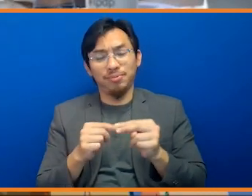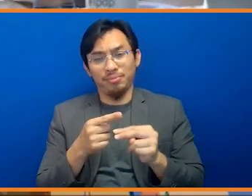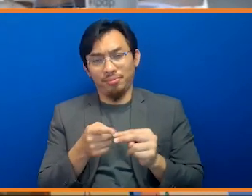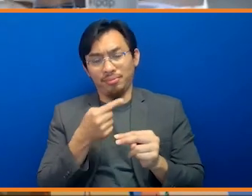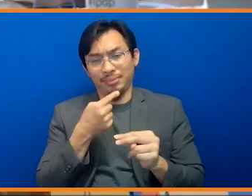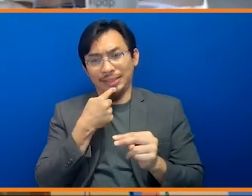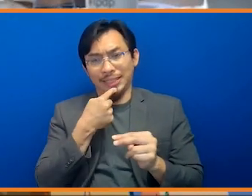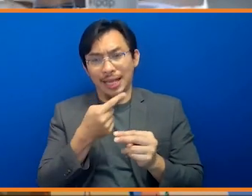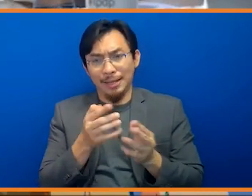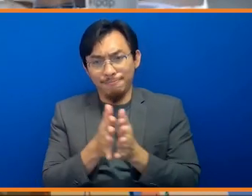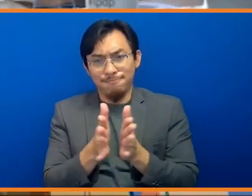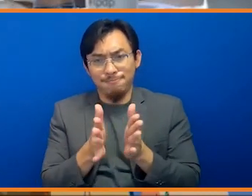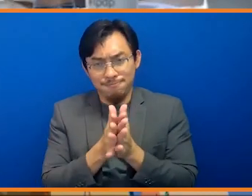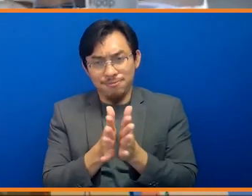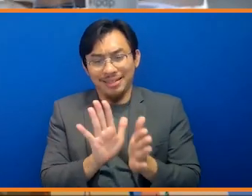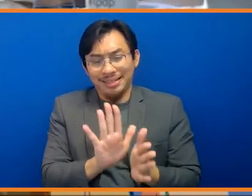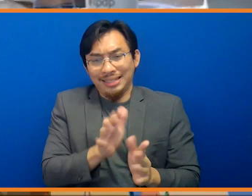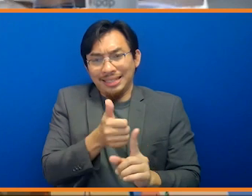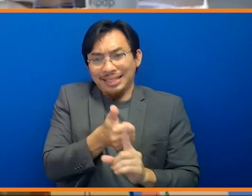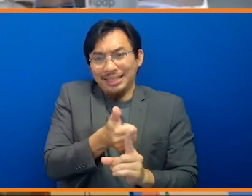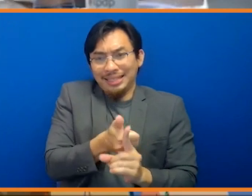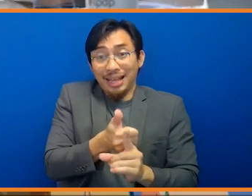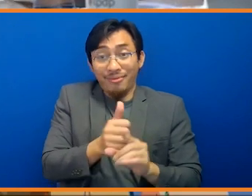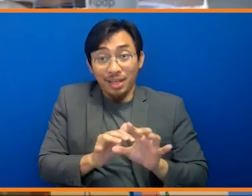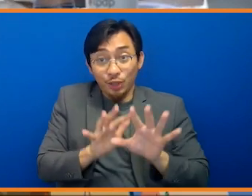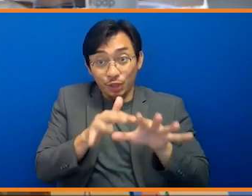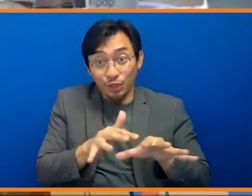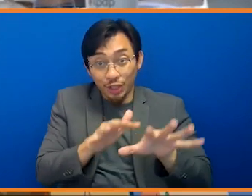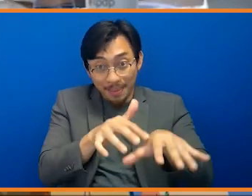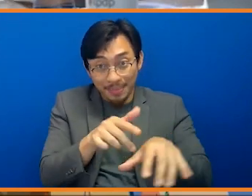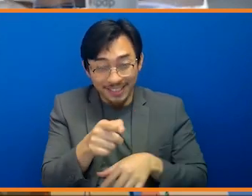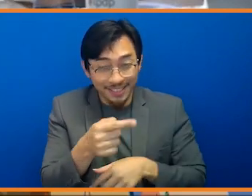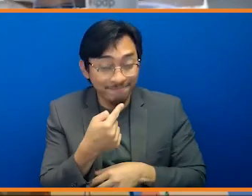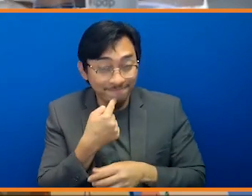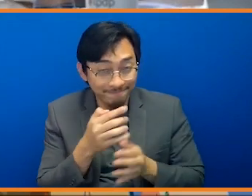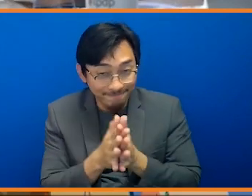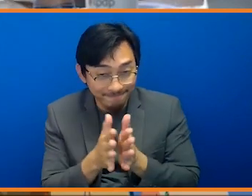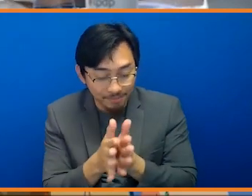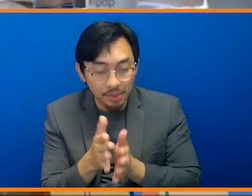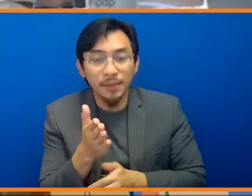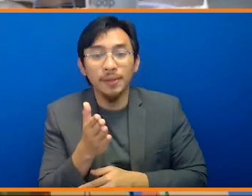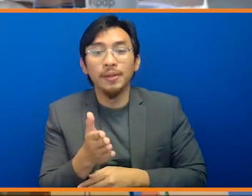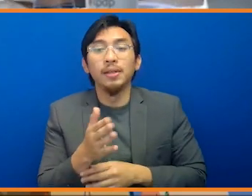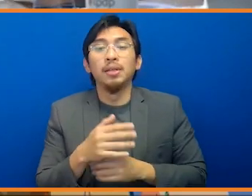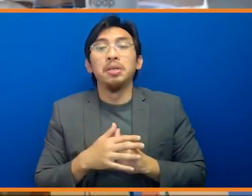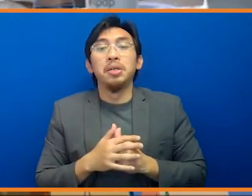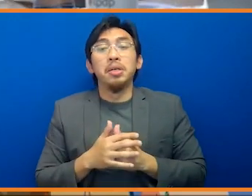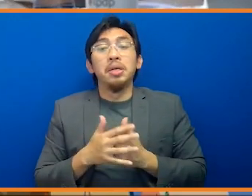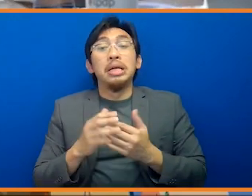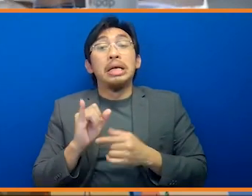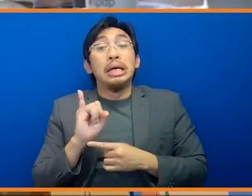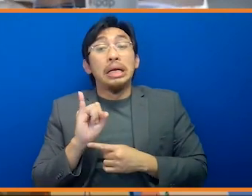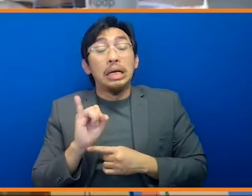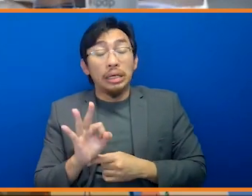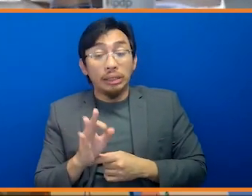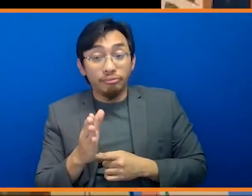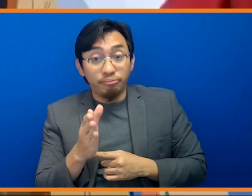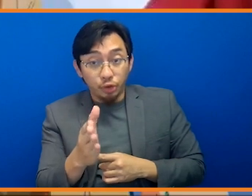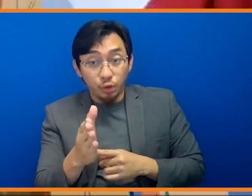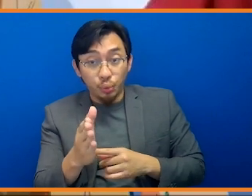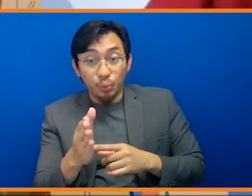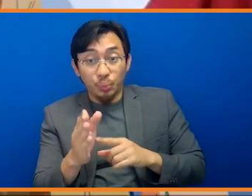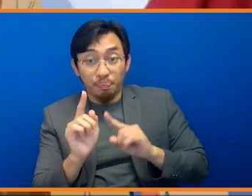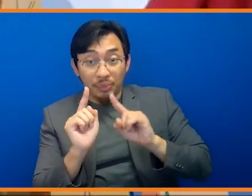us about the tsunami itself. Maybe you if you come to museum, you can see